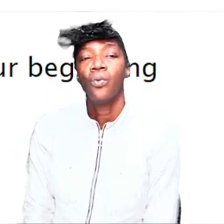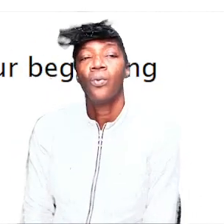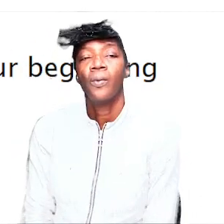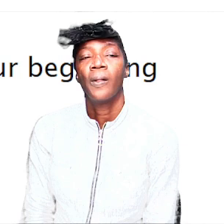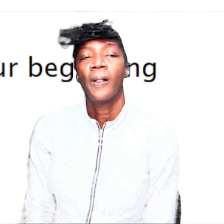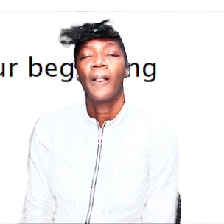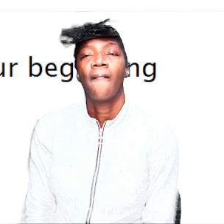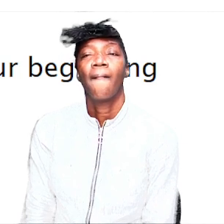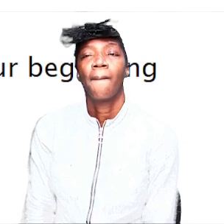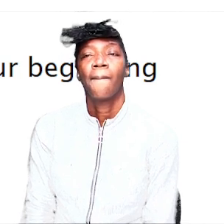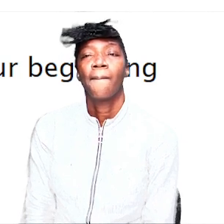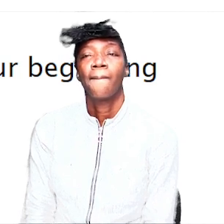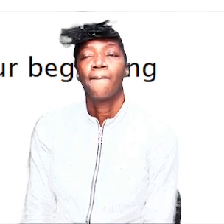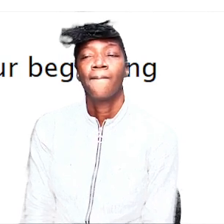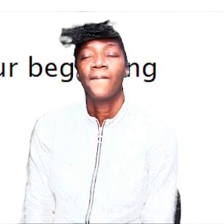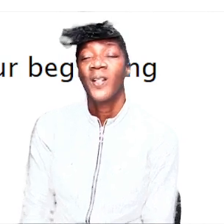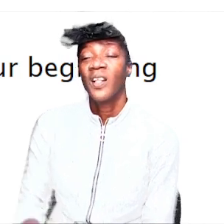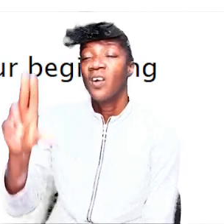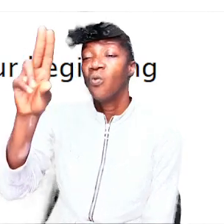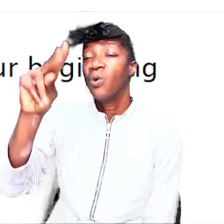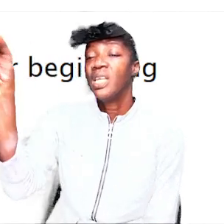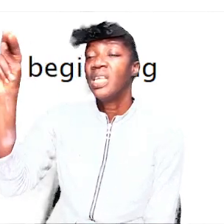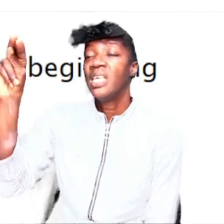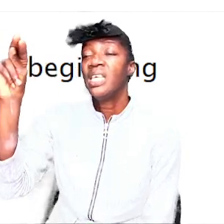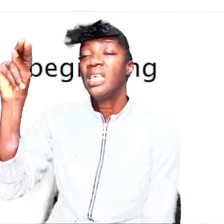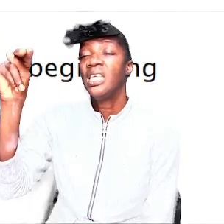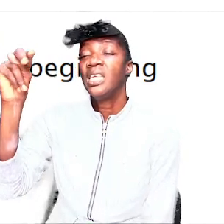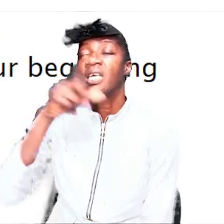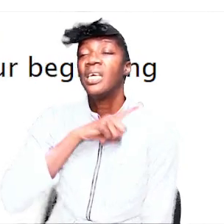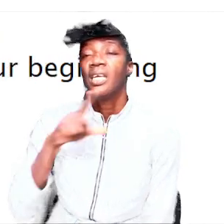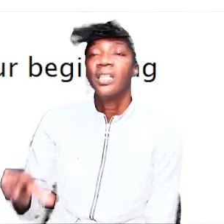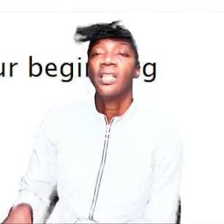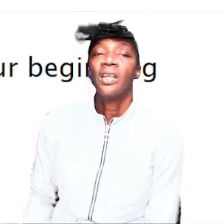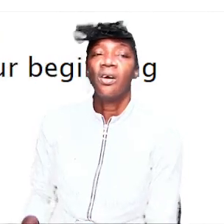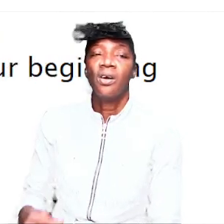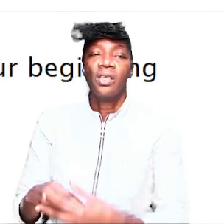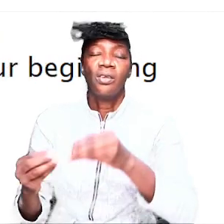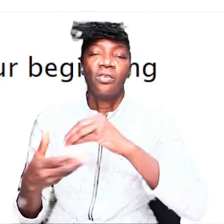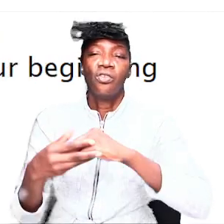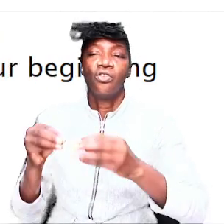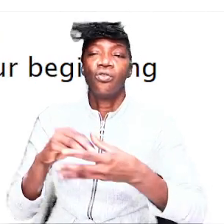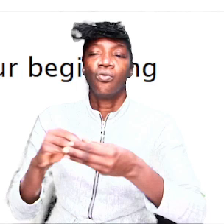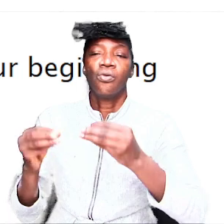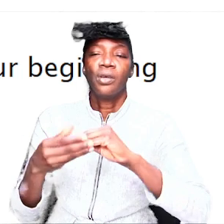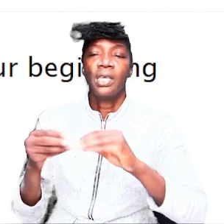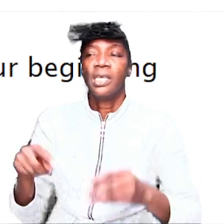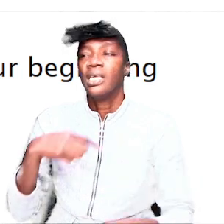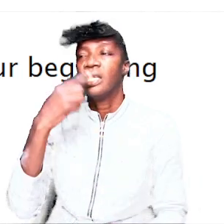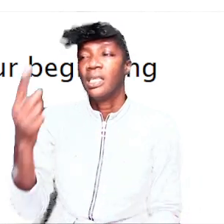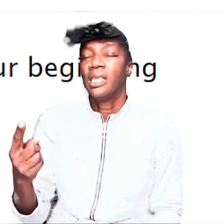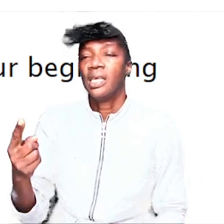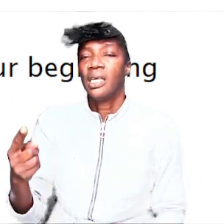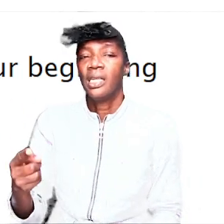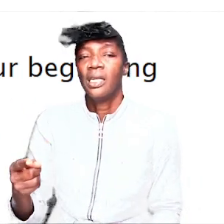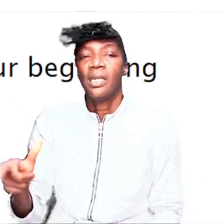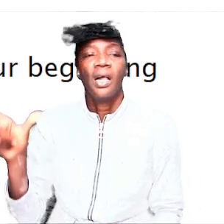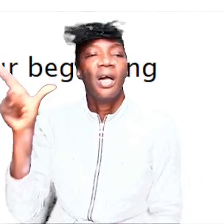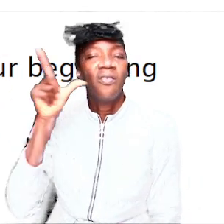on our own. We need the Lord. There was a story that was told of this young lady.